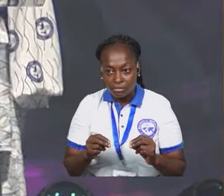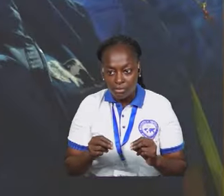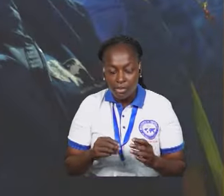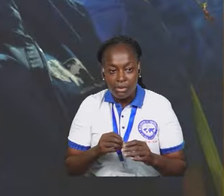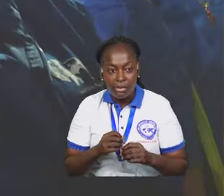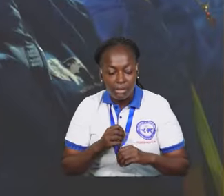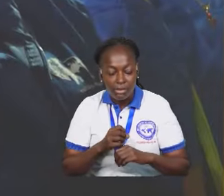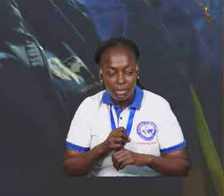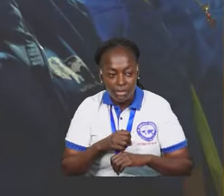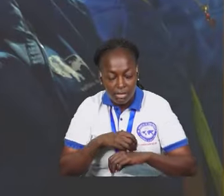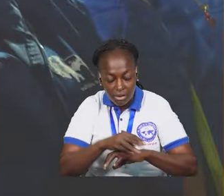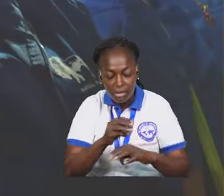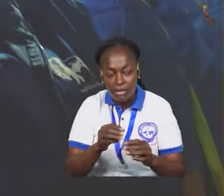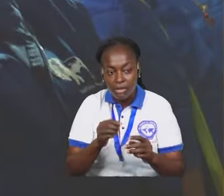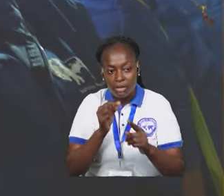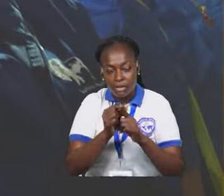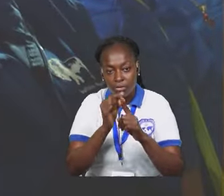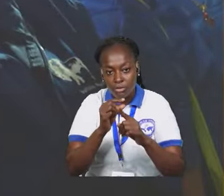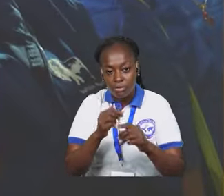reconciliation.